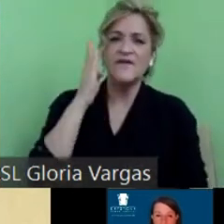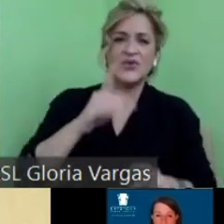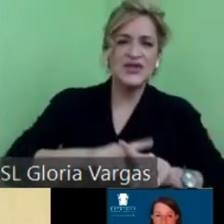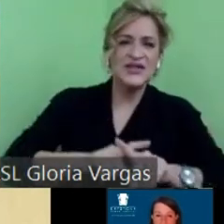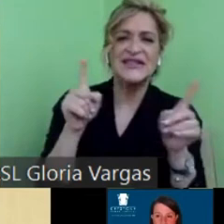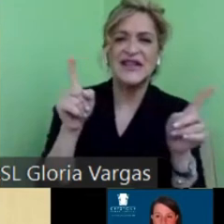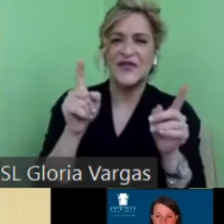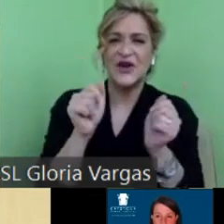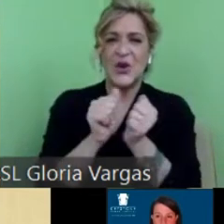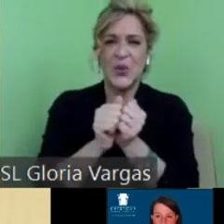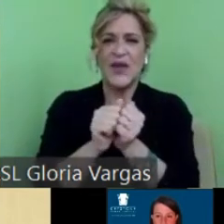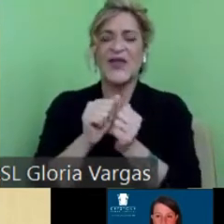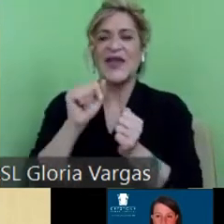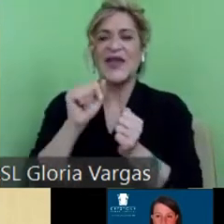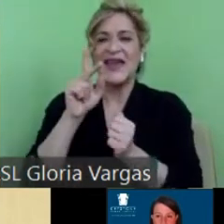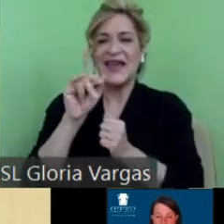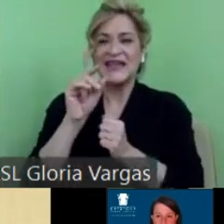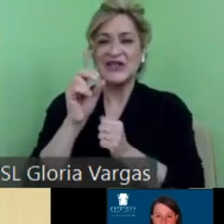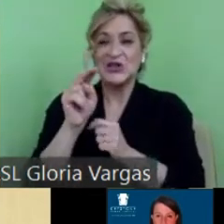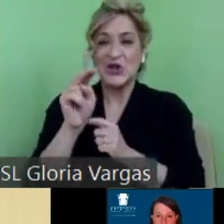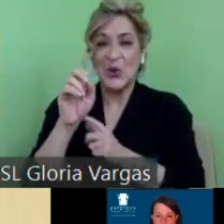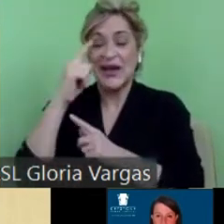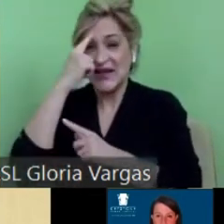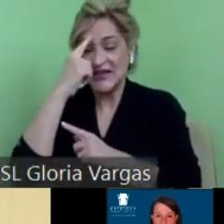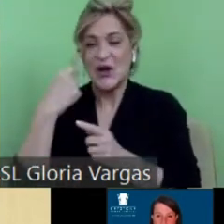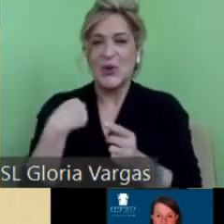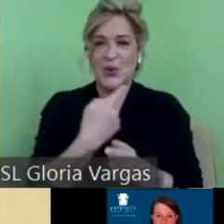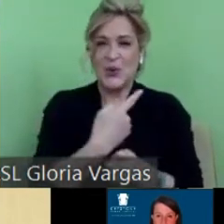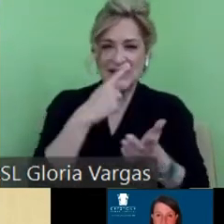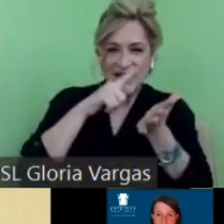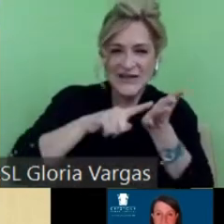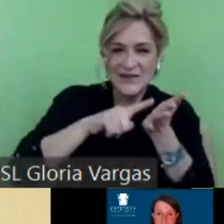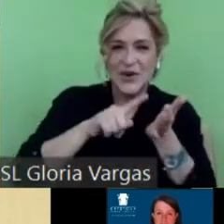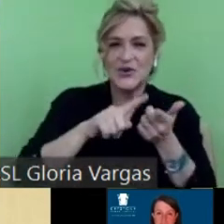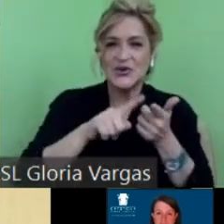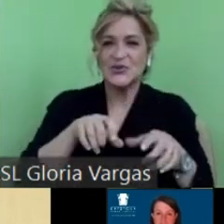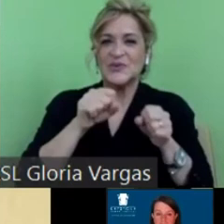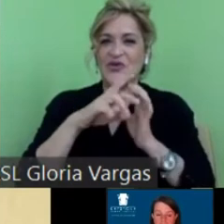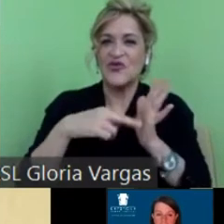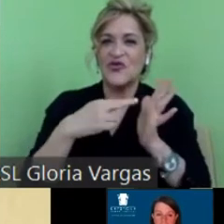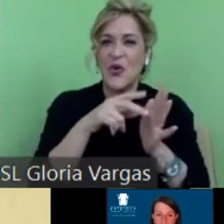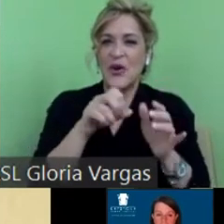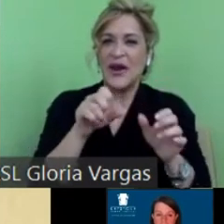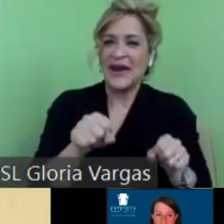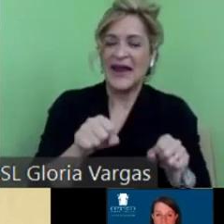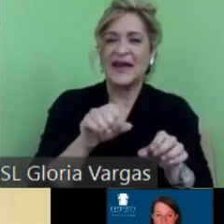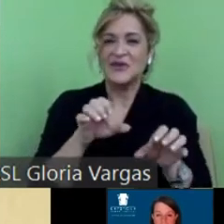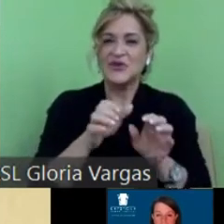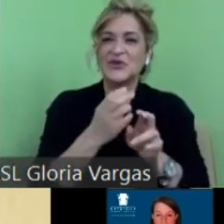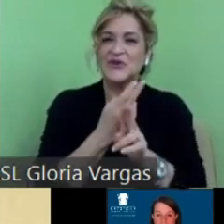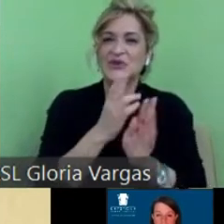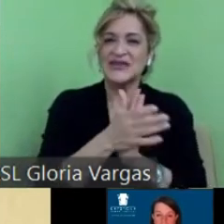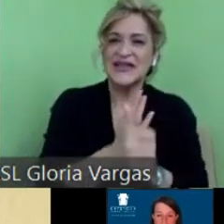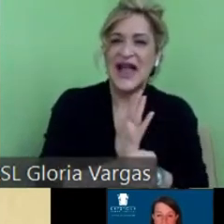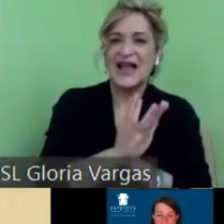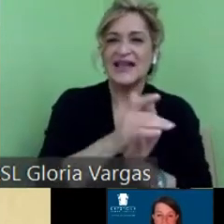Keystone Institute India, we together explored valued roles that he could assume that could use his talents and interests.